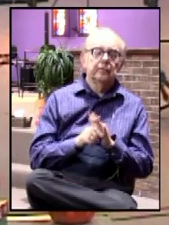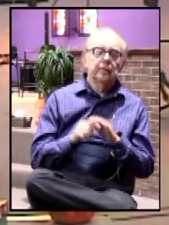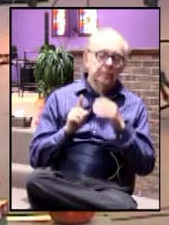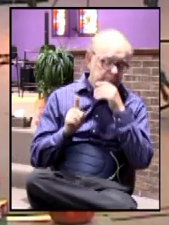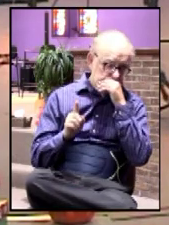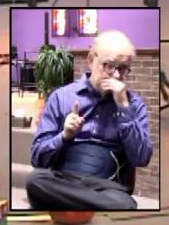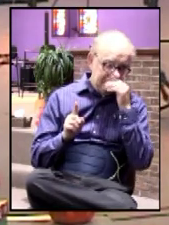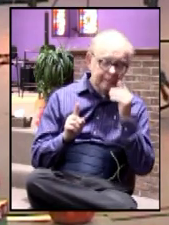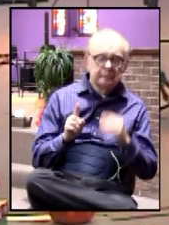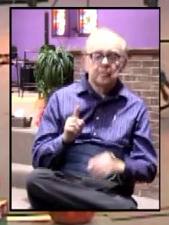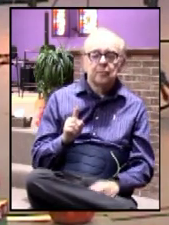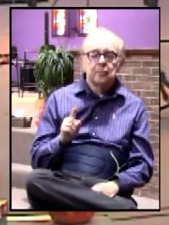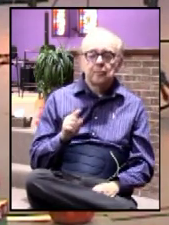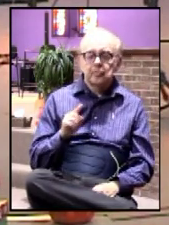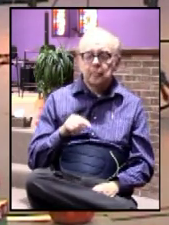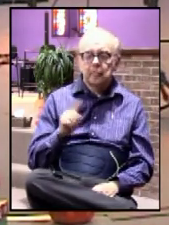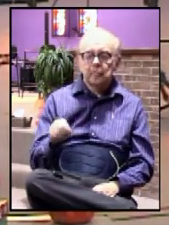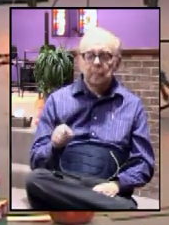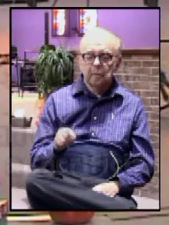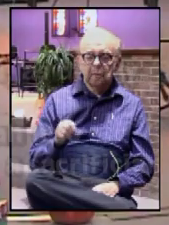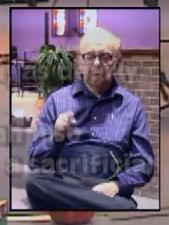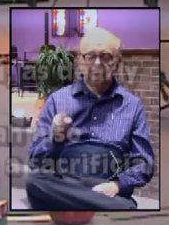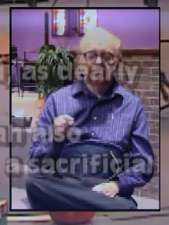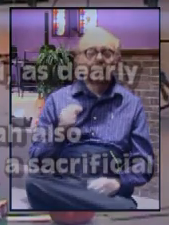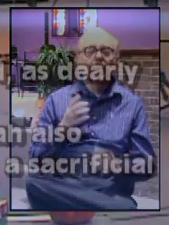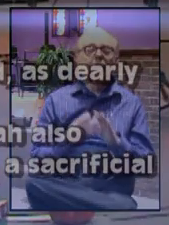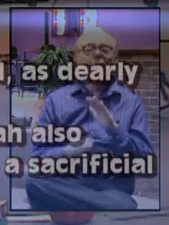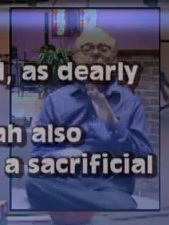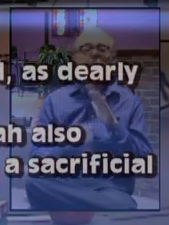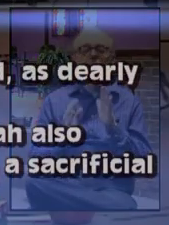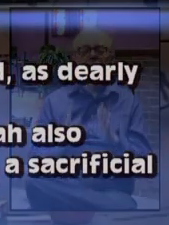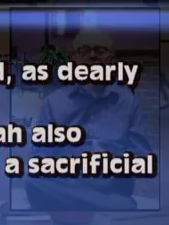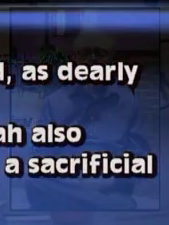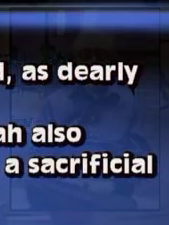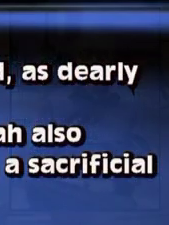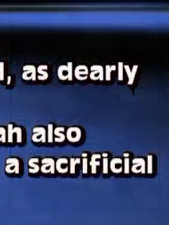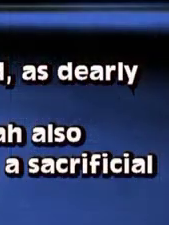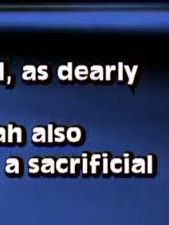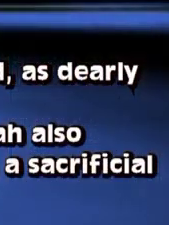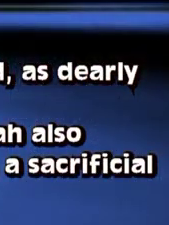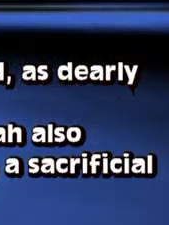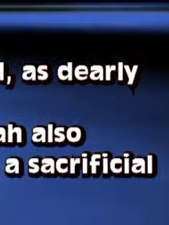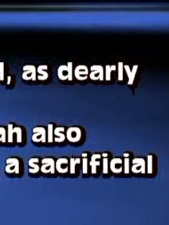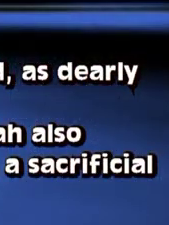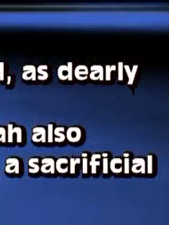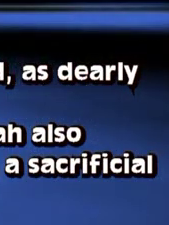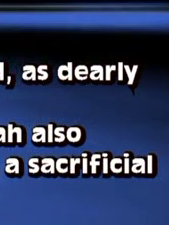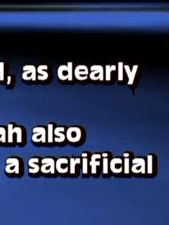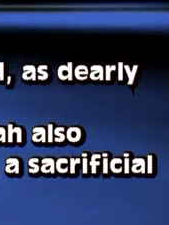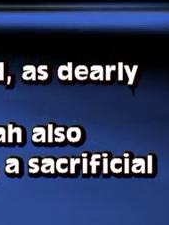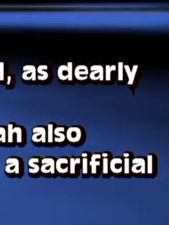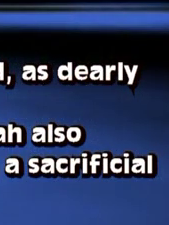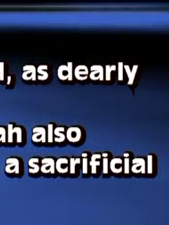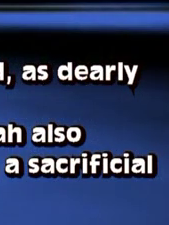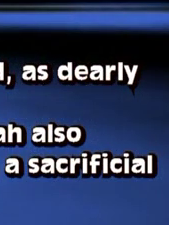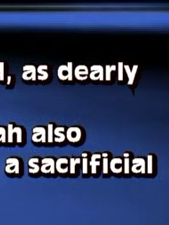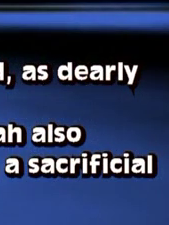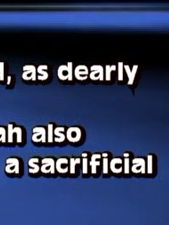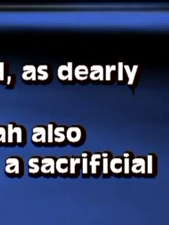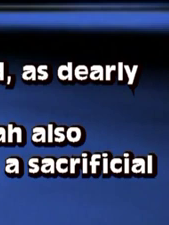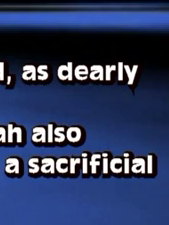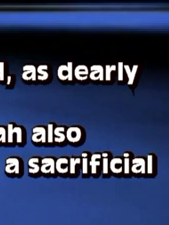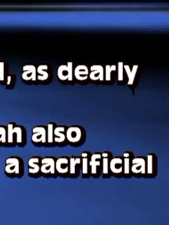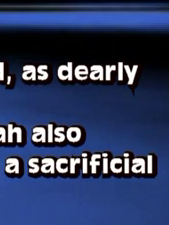Verse number 1. Therefore be imitators of God